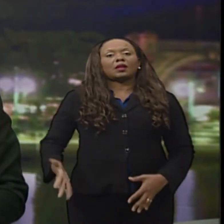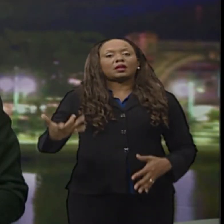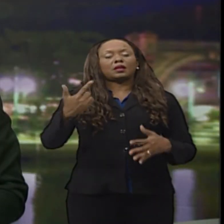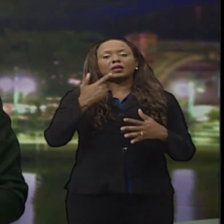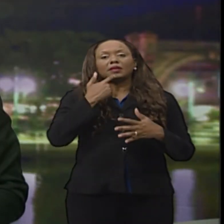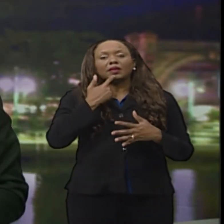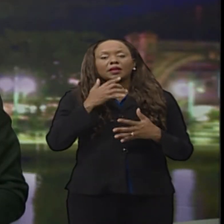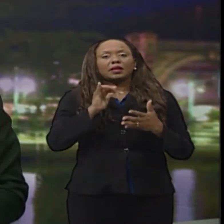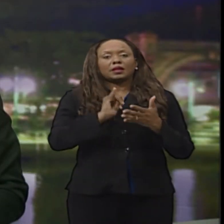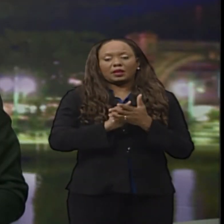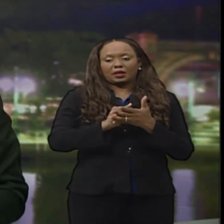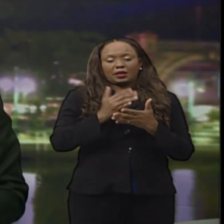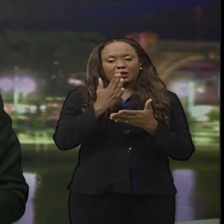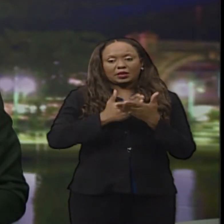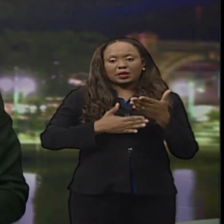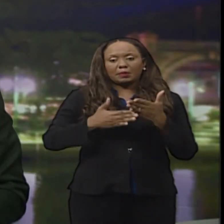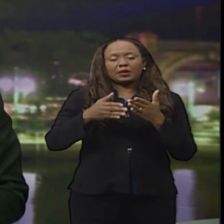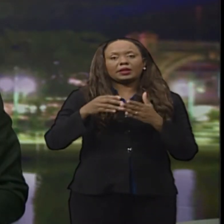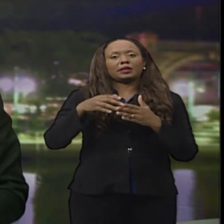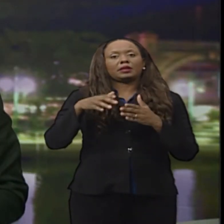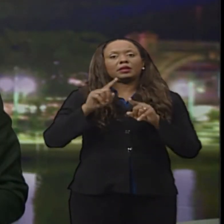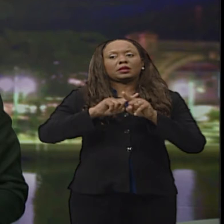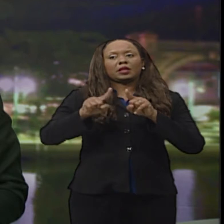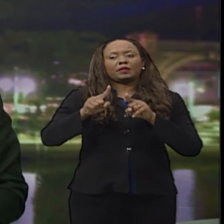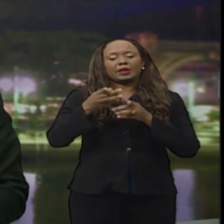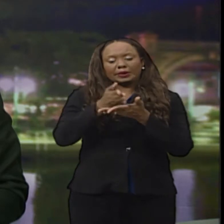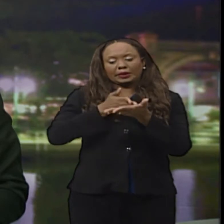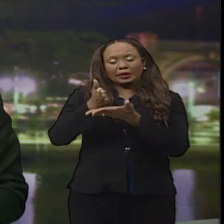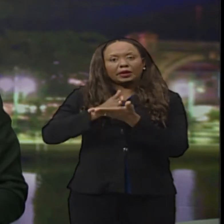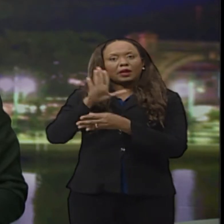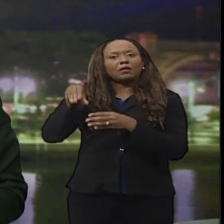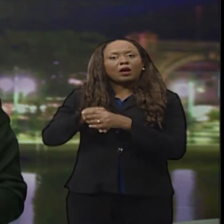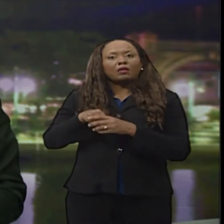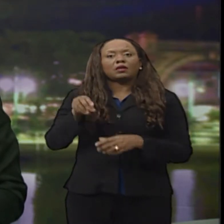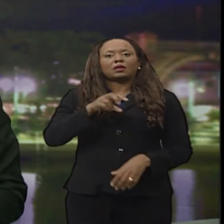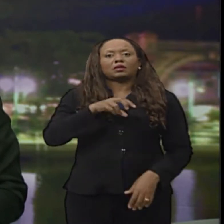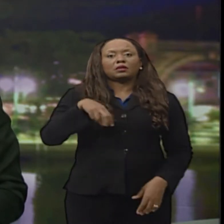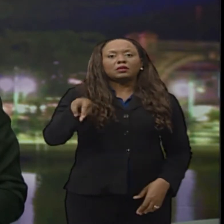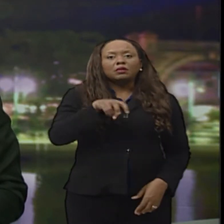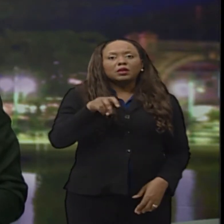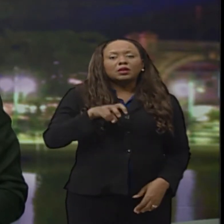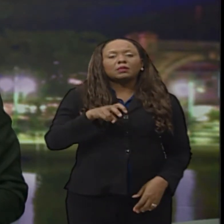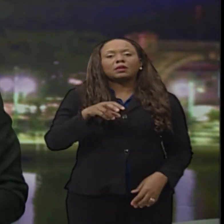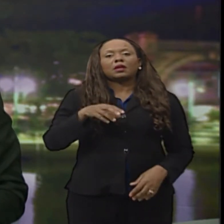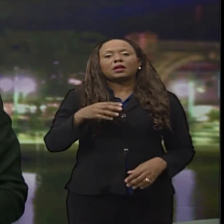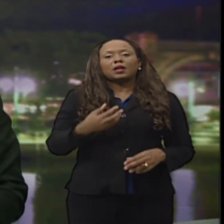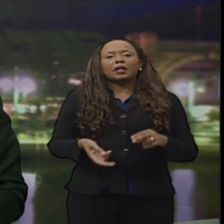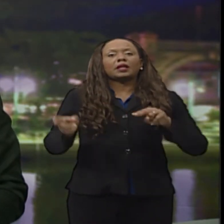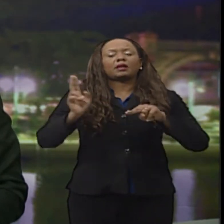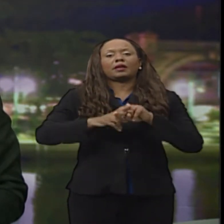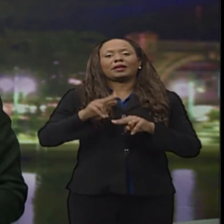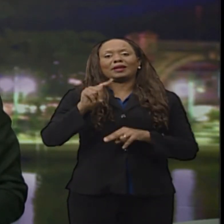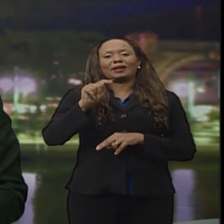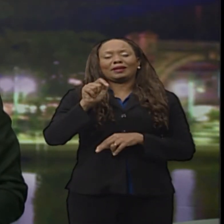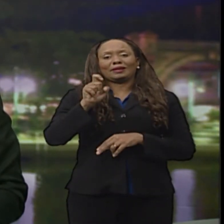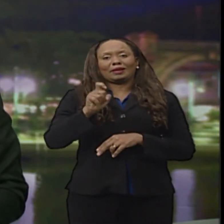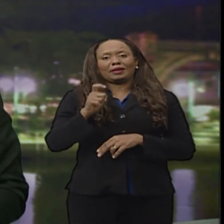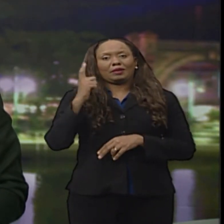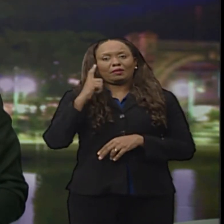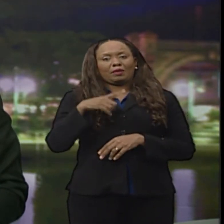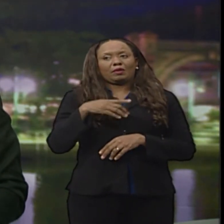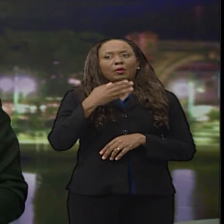for the tourism, manufacturing, and offshore sectors, actually increased the tax burden on households and small